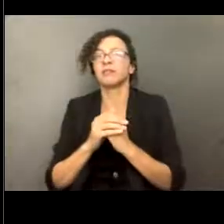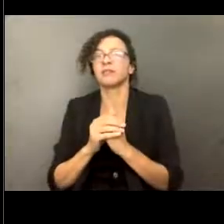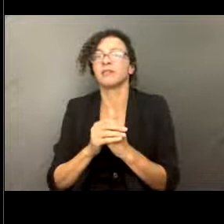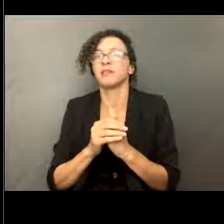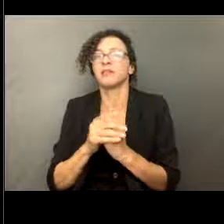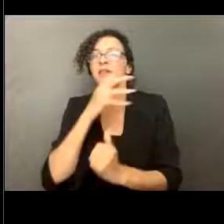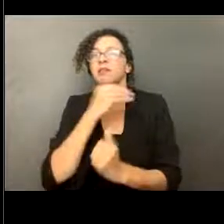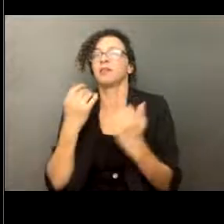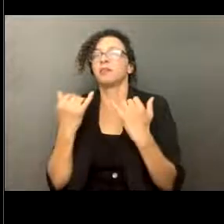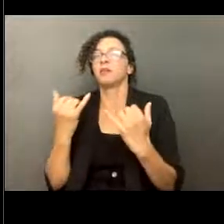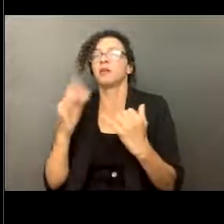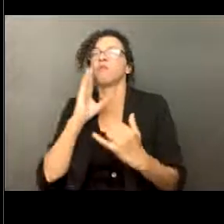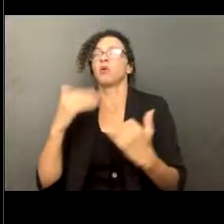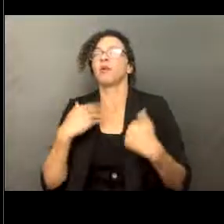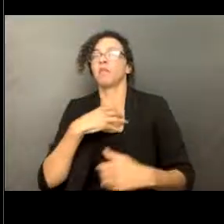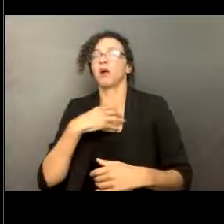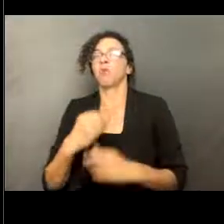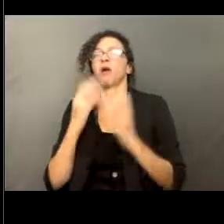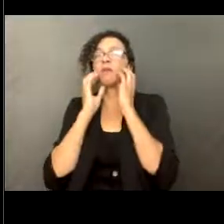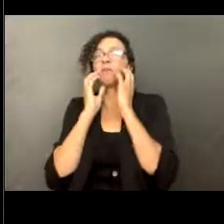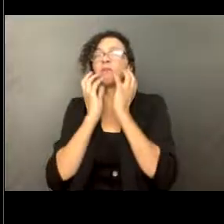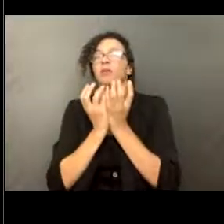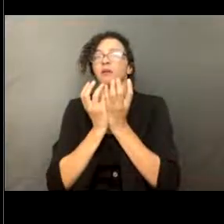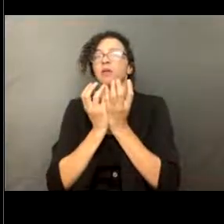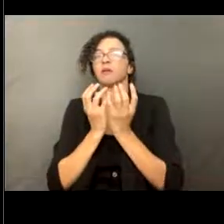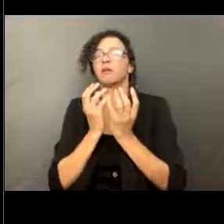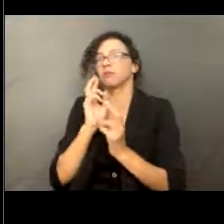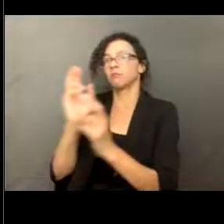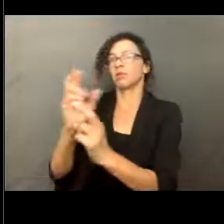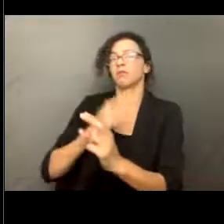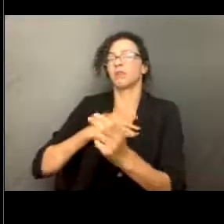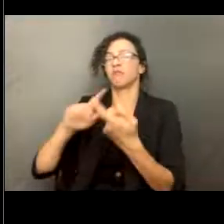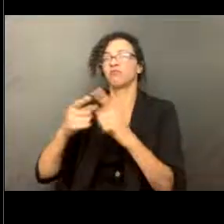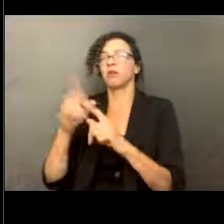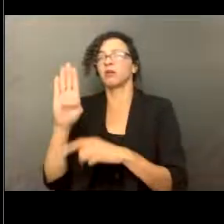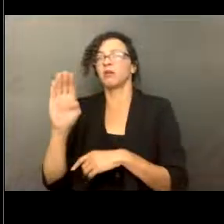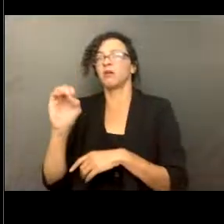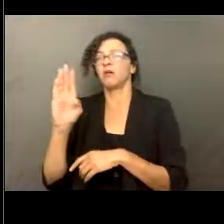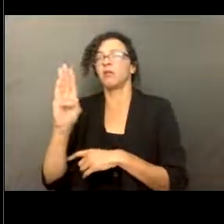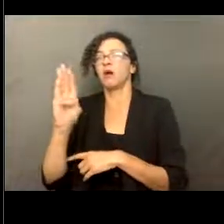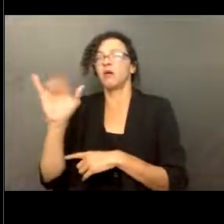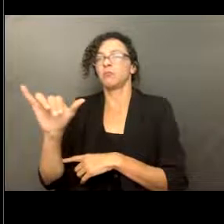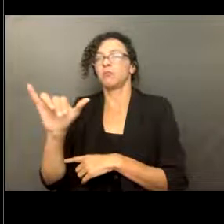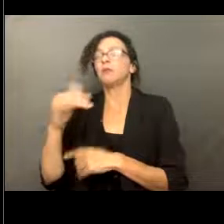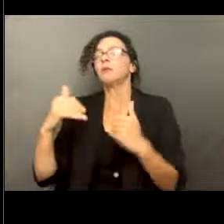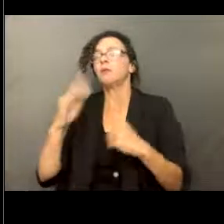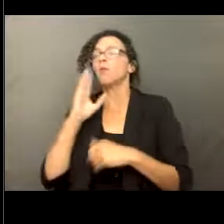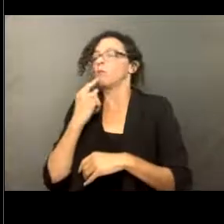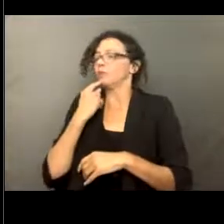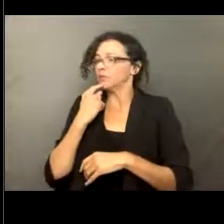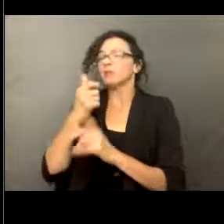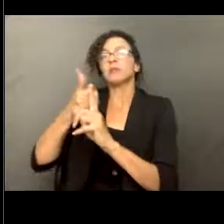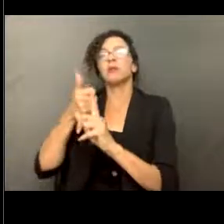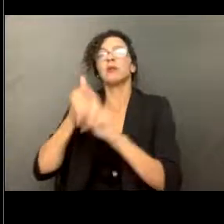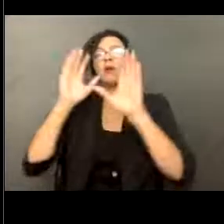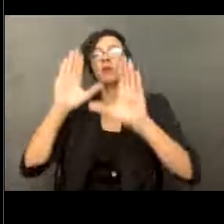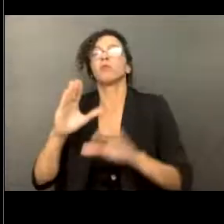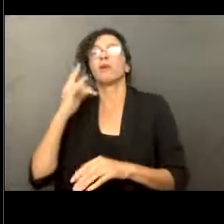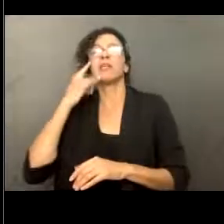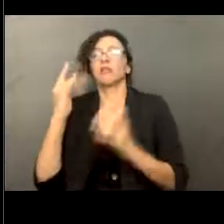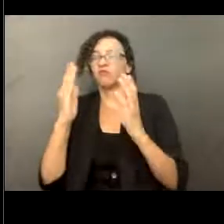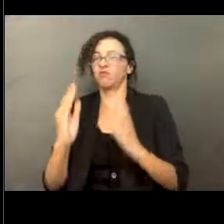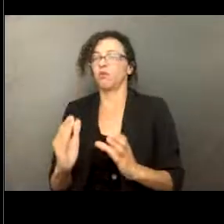friend, Bobby. So he will be missed. He's a great Californian and really was a great investor in people.